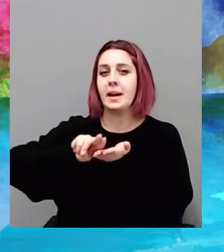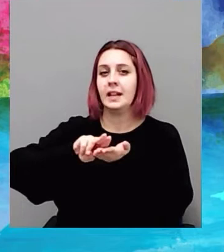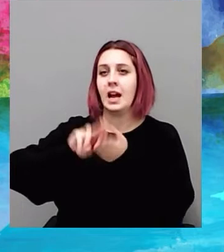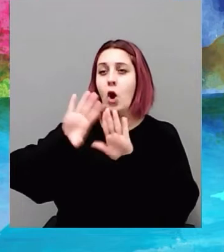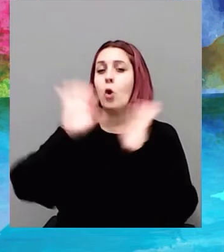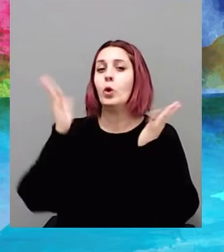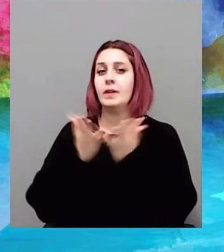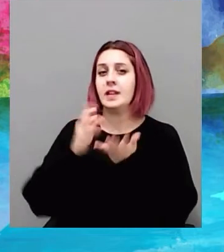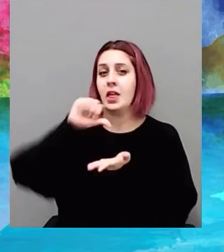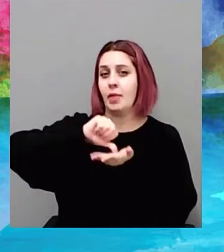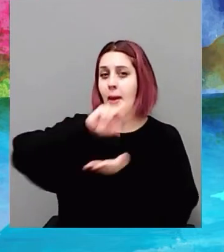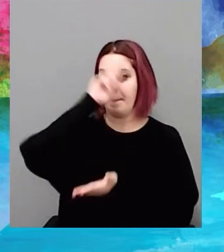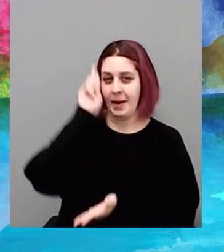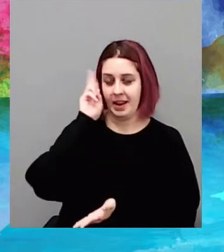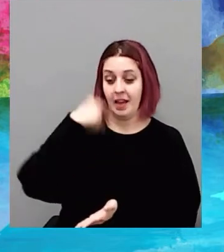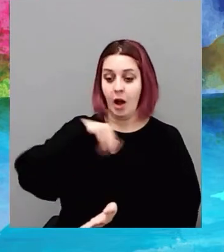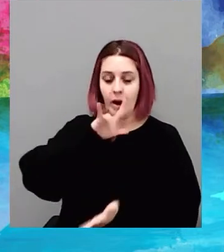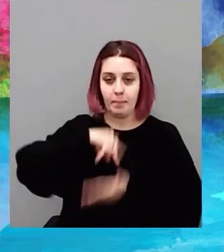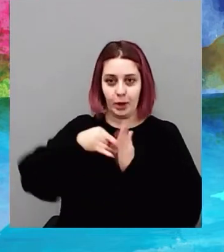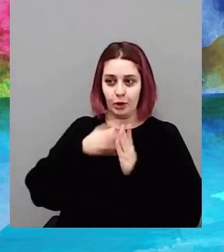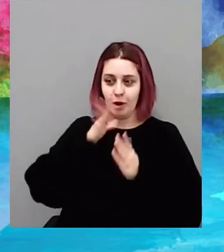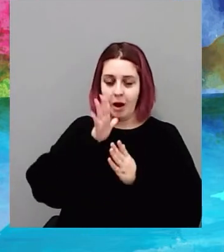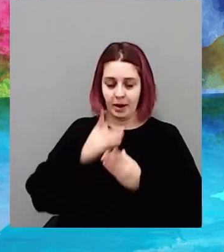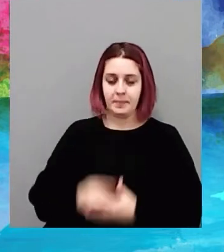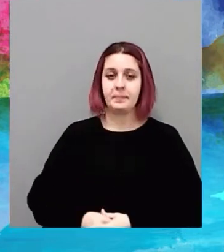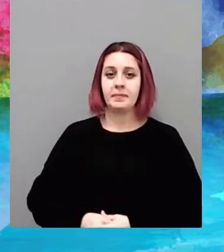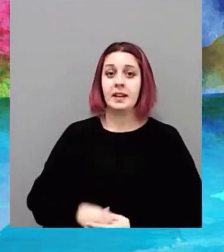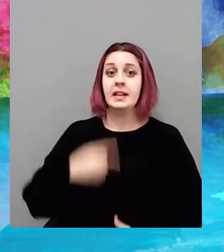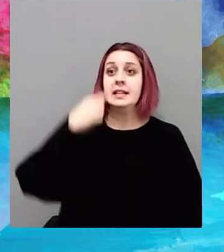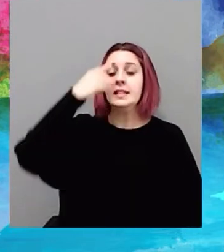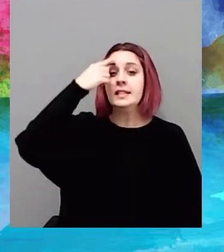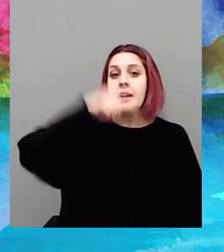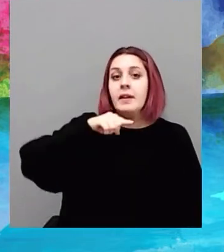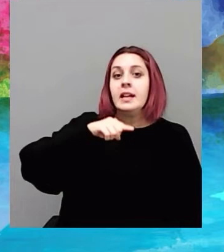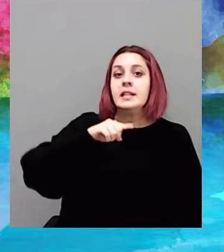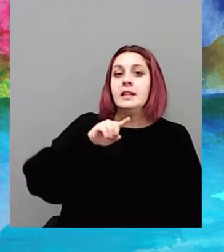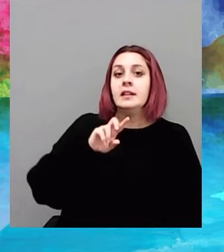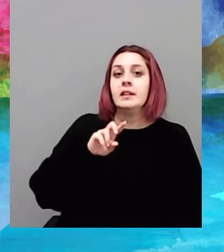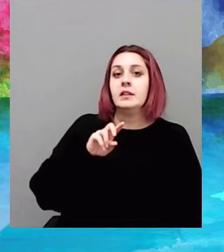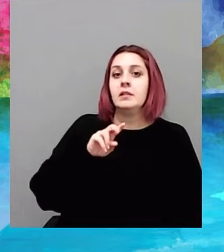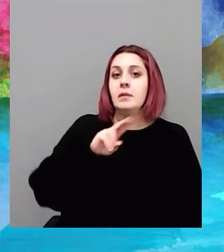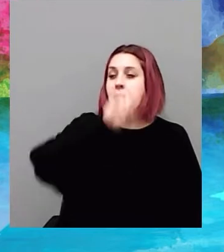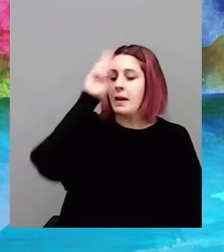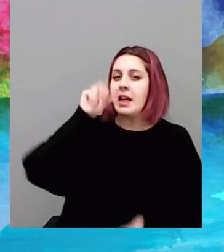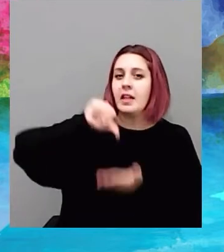a universal pedestrian system. Now, Madrid is a city,